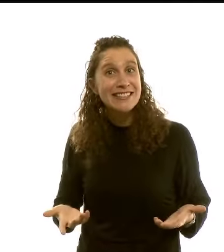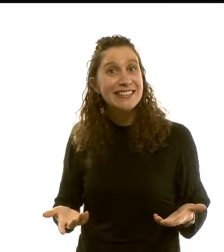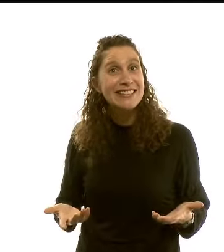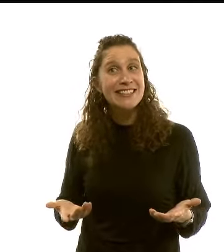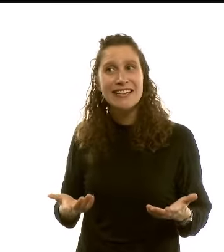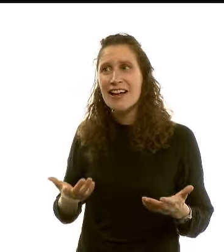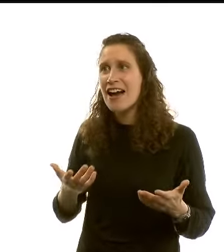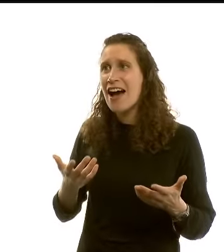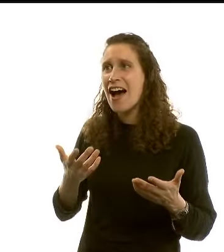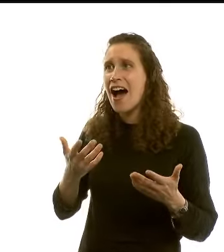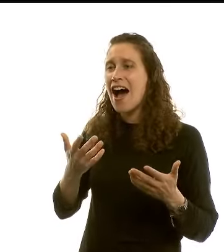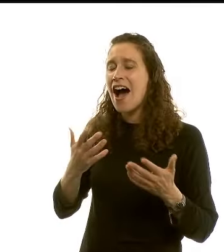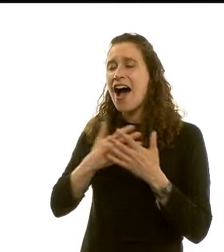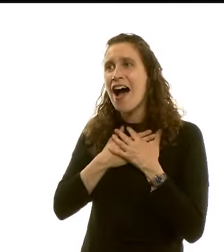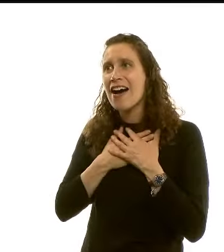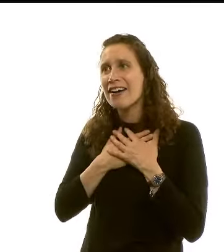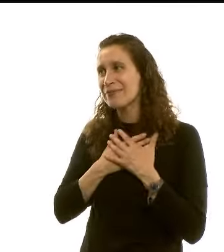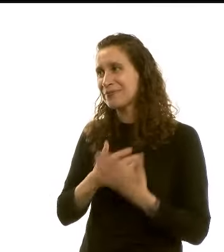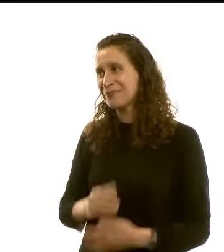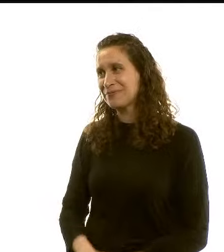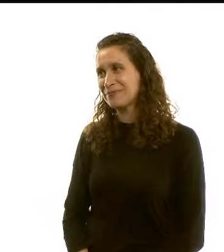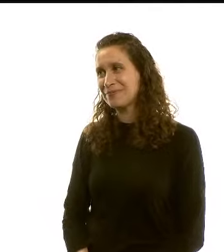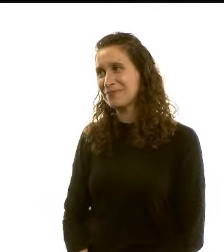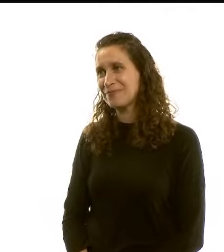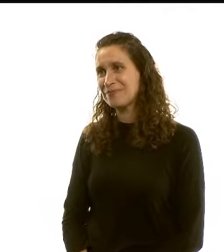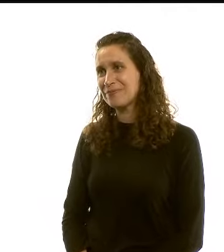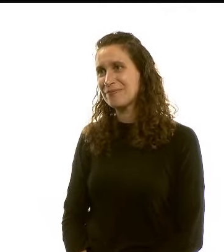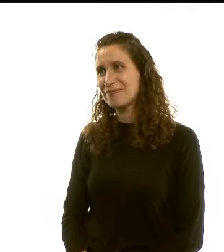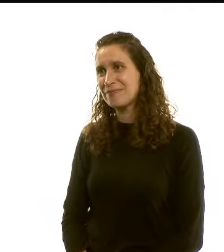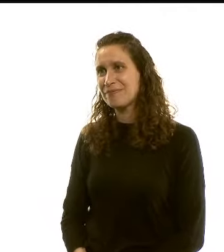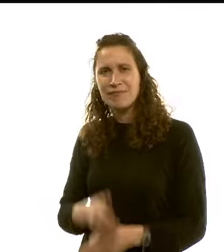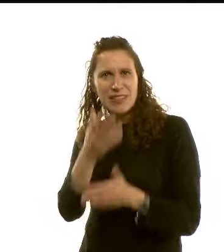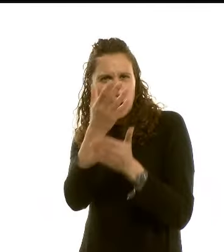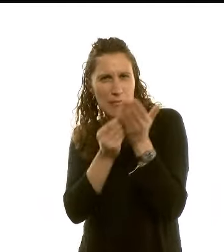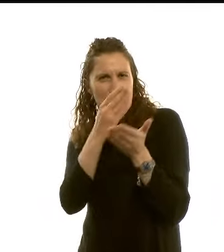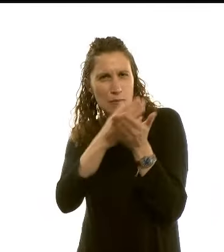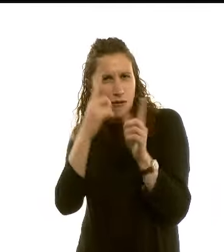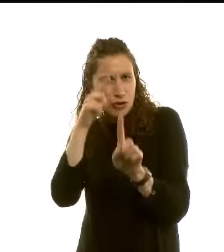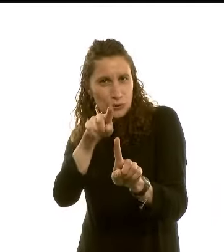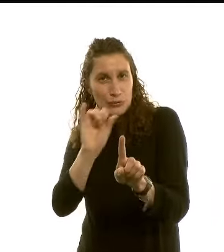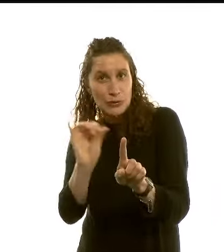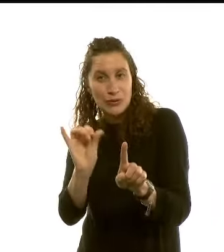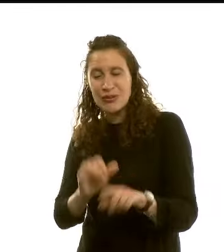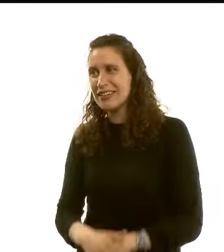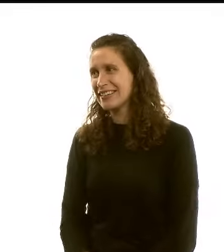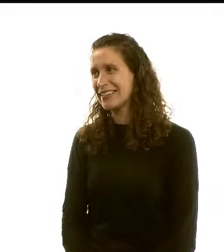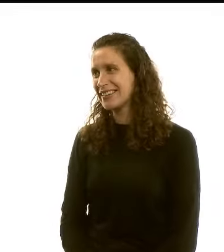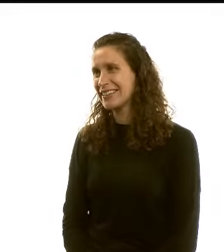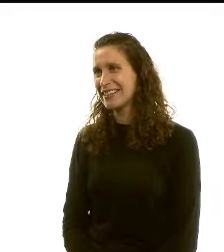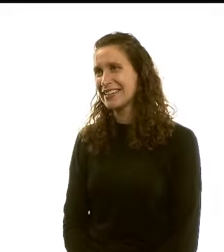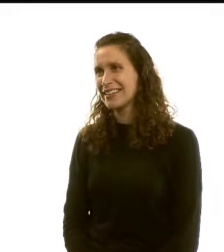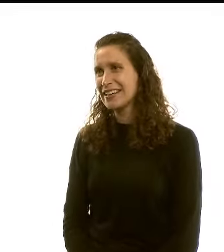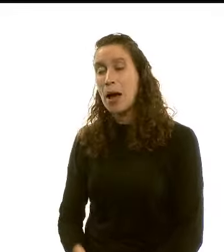my goodness! You guys are here too. It's awesome. There's a missing piece for you as well. Hey! Hey. This is my brother, Dave.